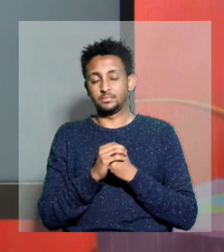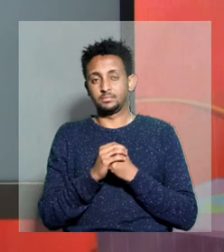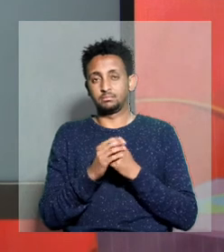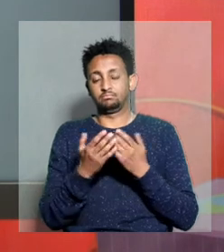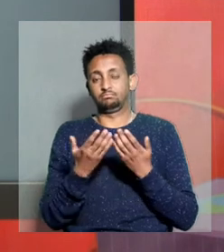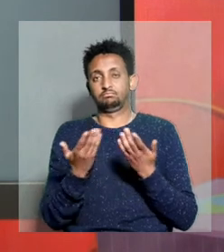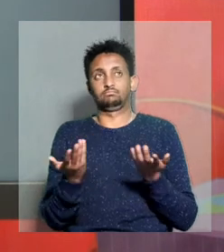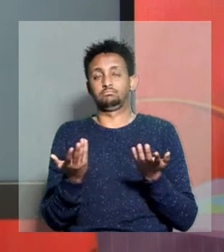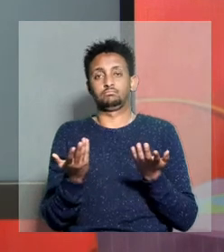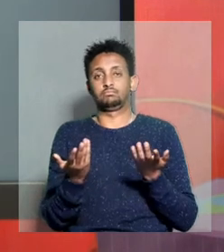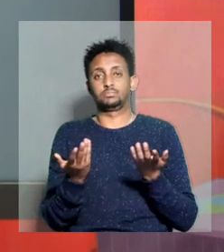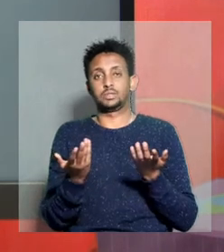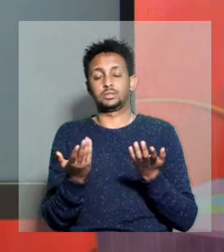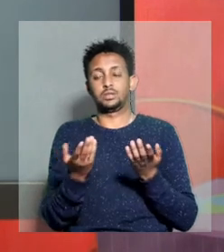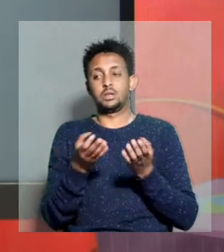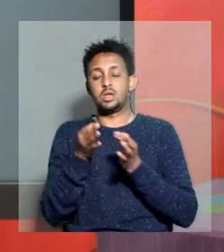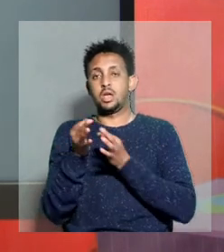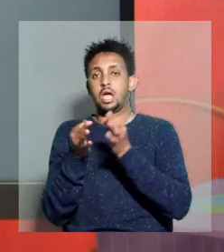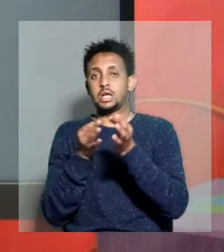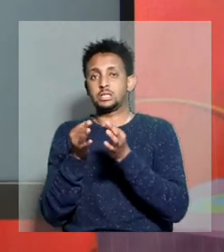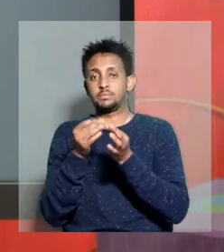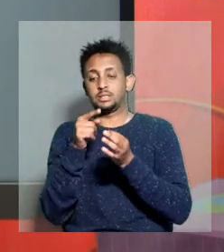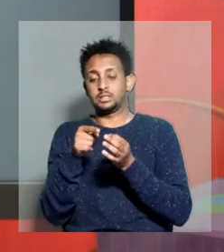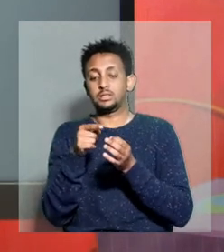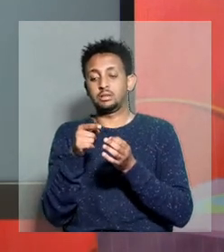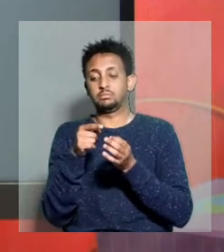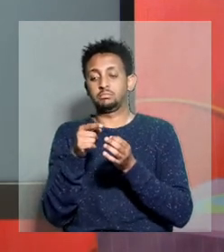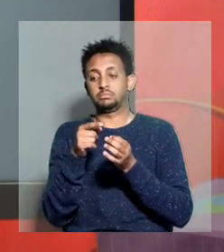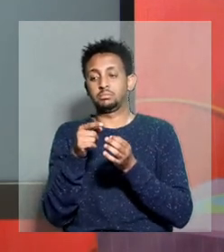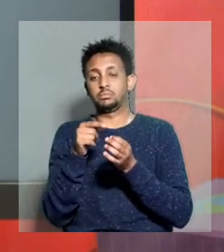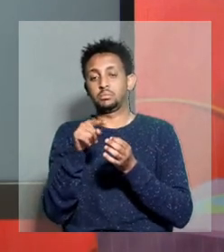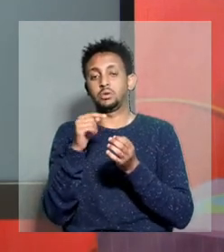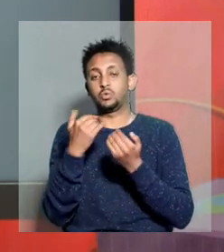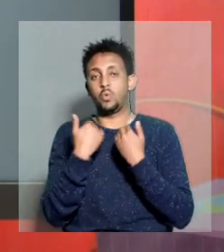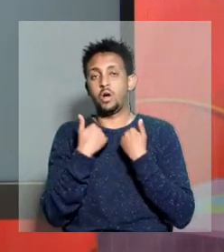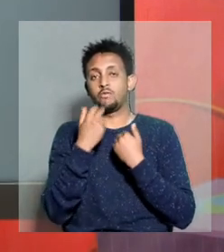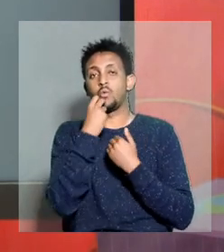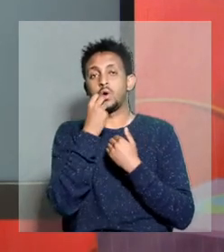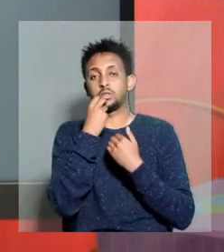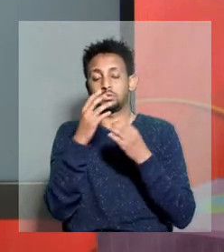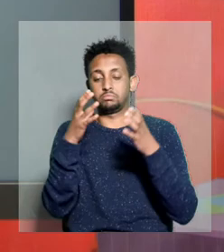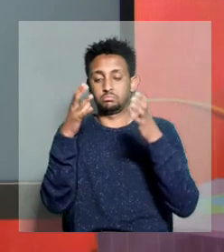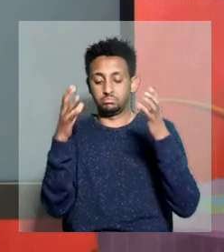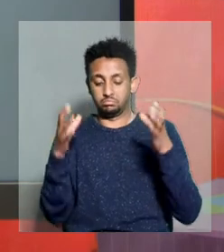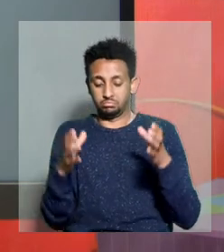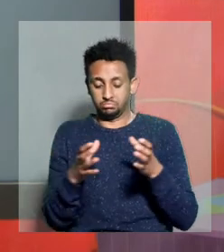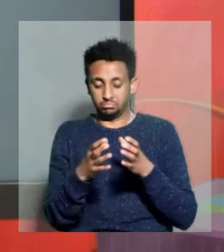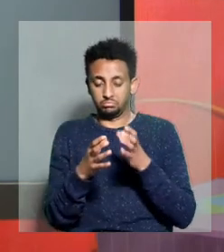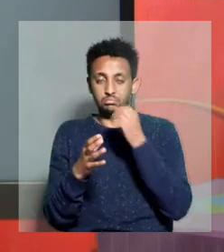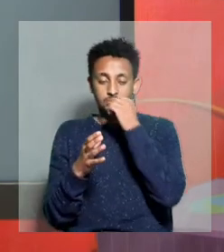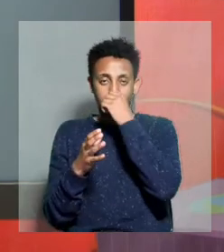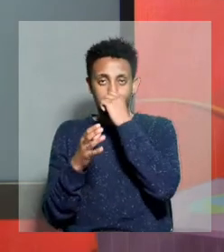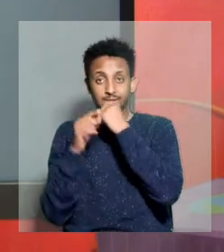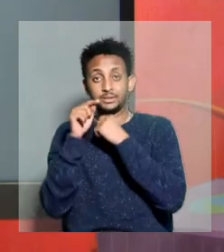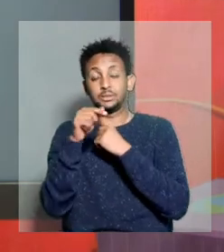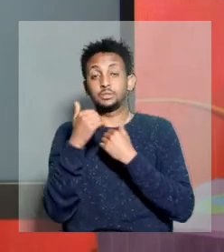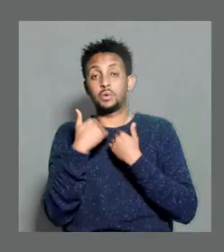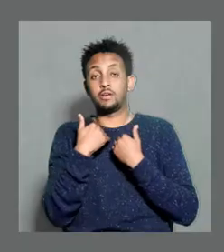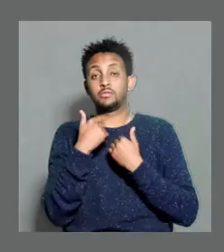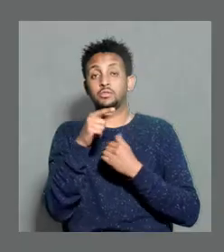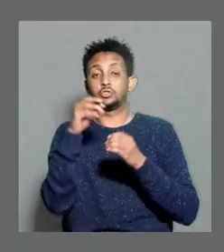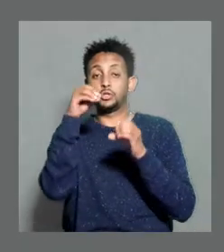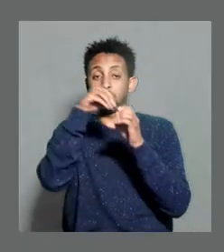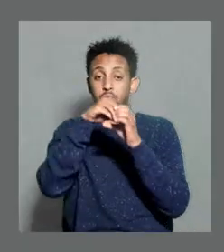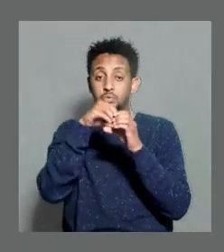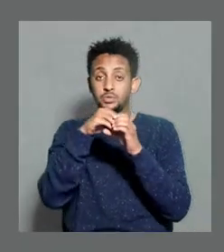Let's express it figuratively. Here you have water. Let's say that this is the level of the water. If you